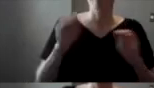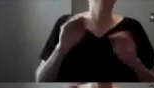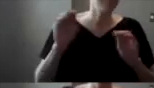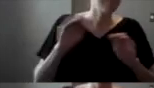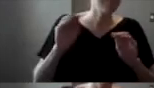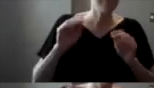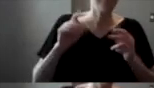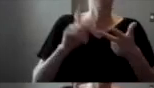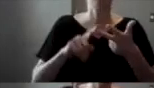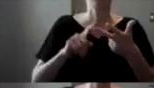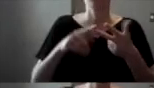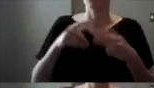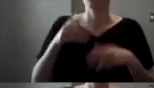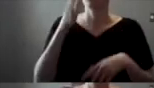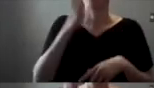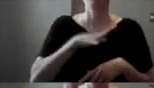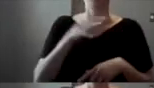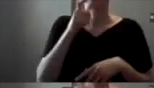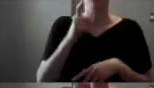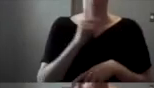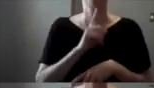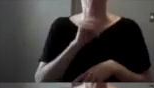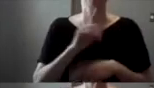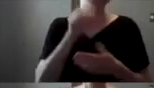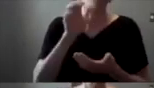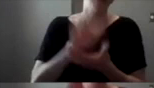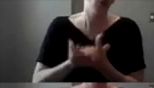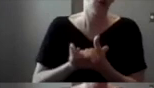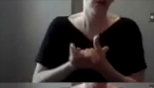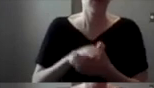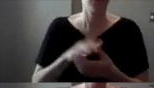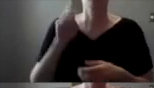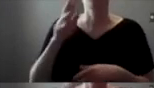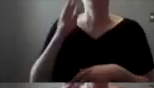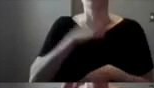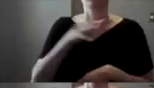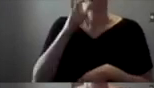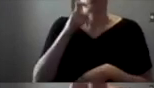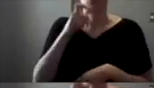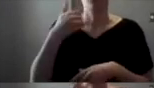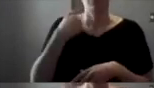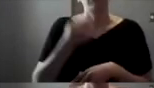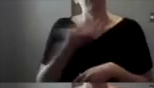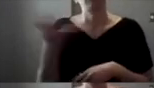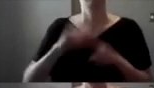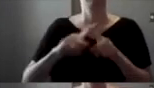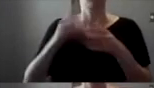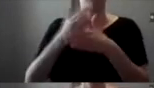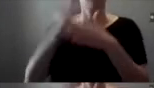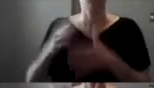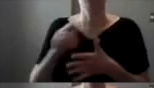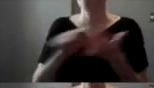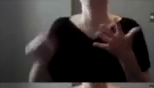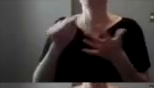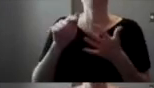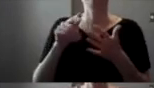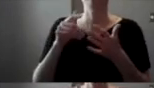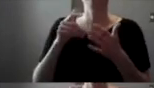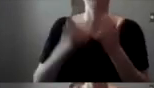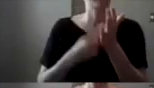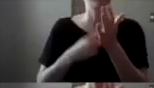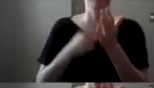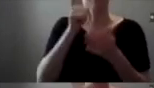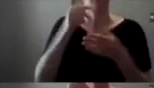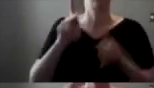married, or women with multiple partners. And in an assessment of several countries, did find